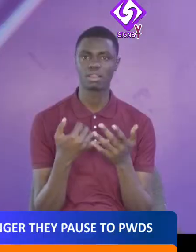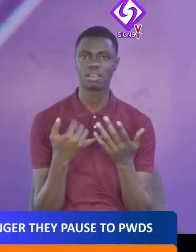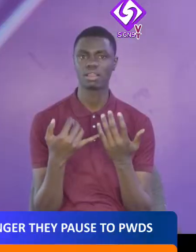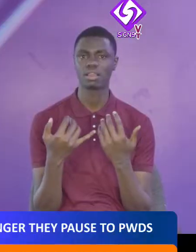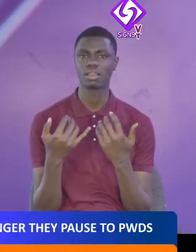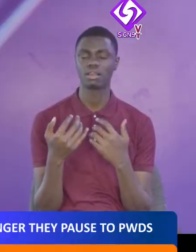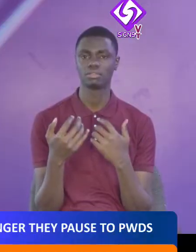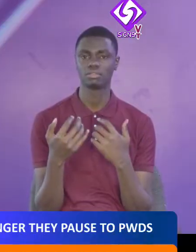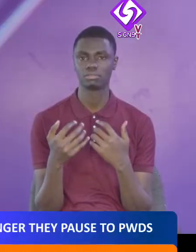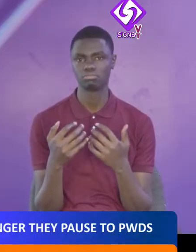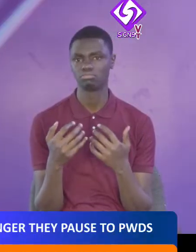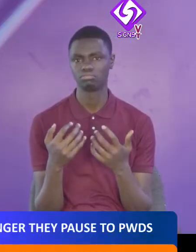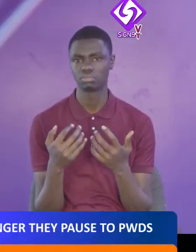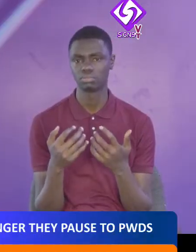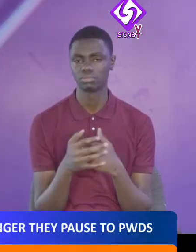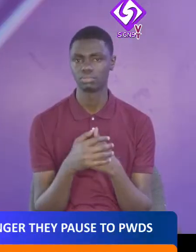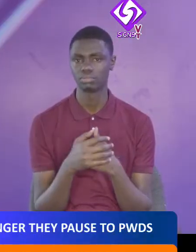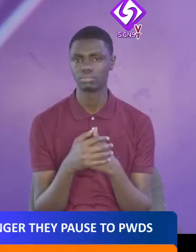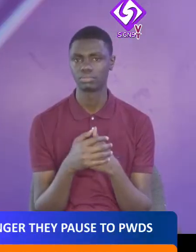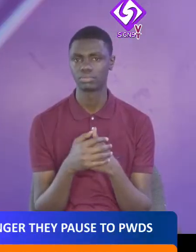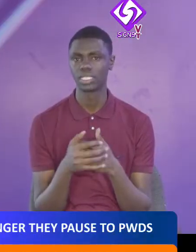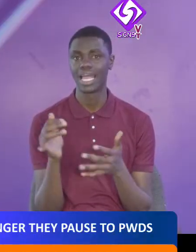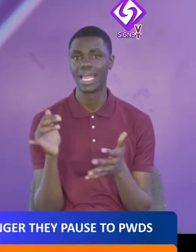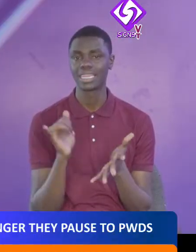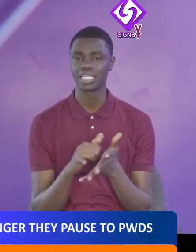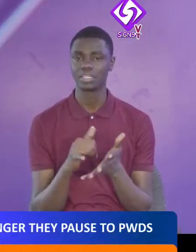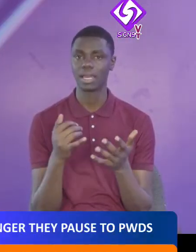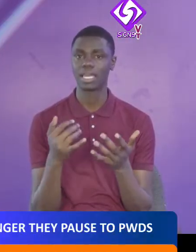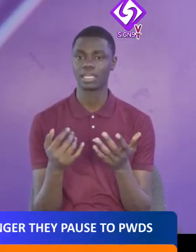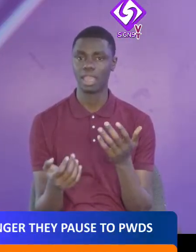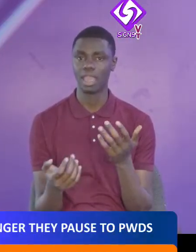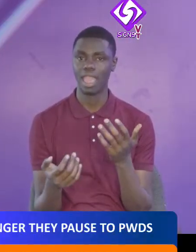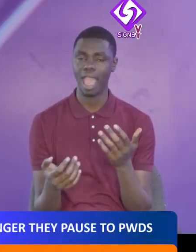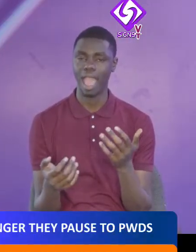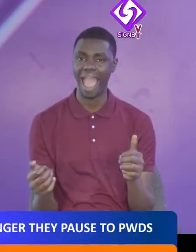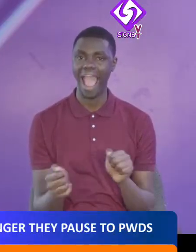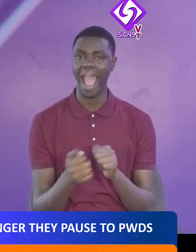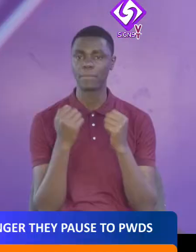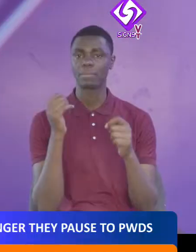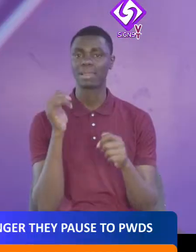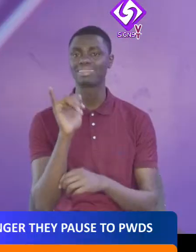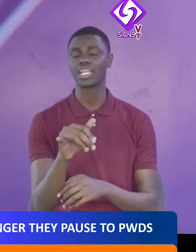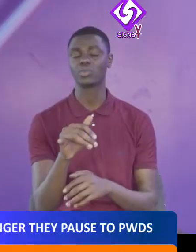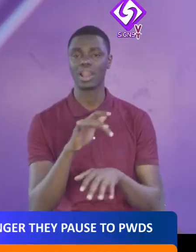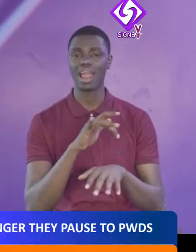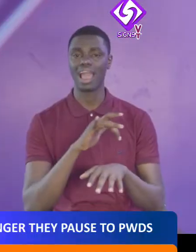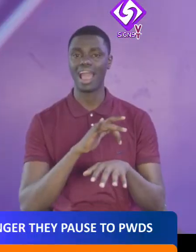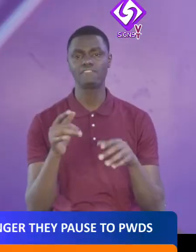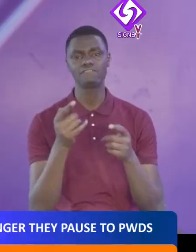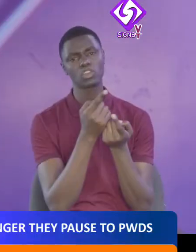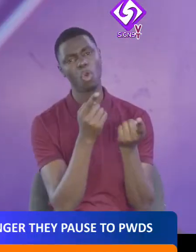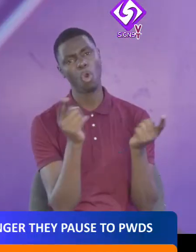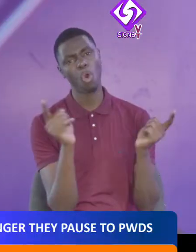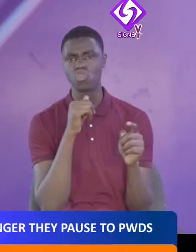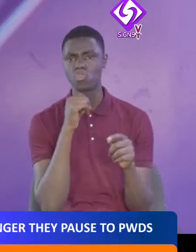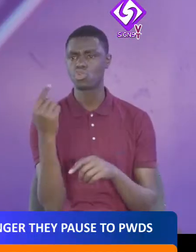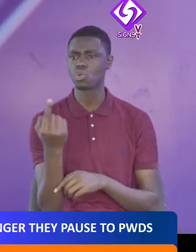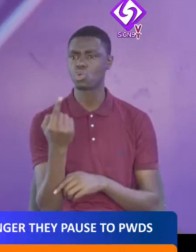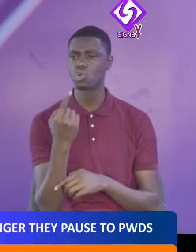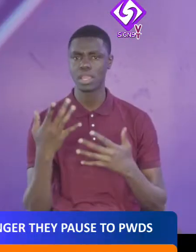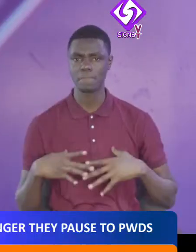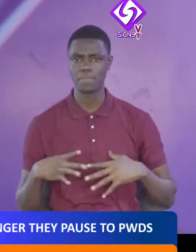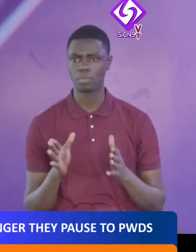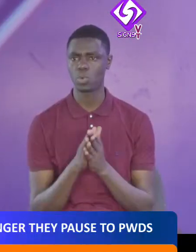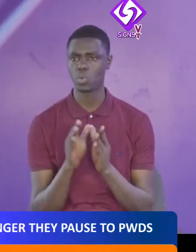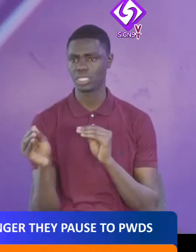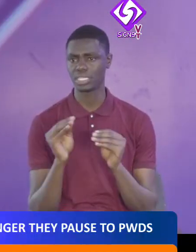jobs. That might come with time, but that one will affect everyone. That one will not affect PWDs only. But the danger